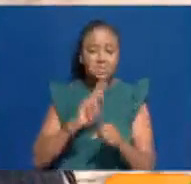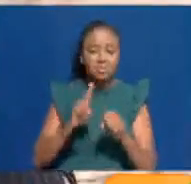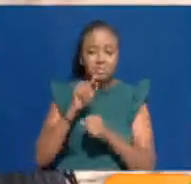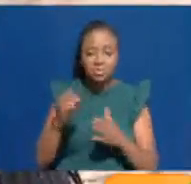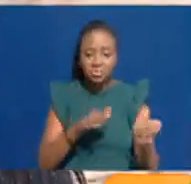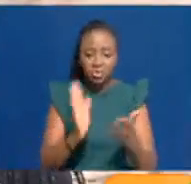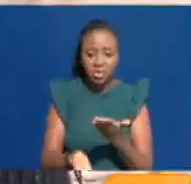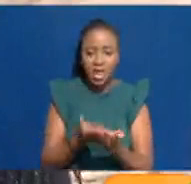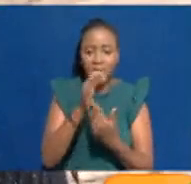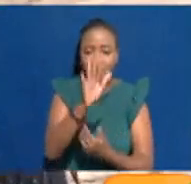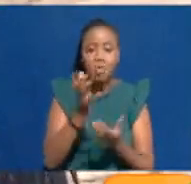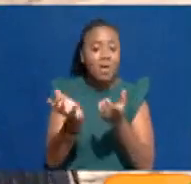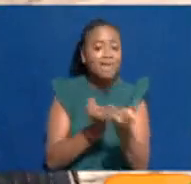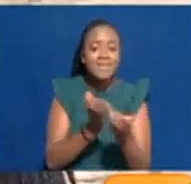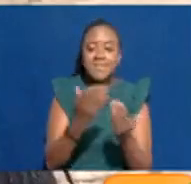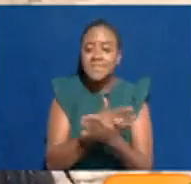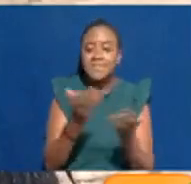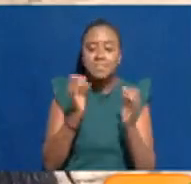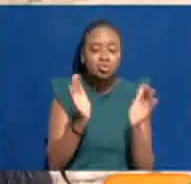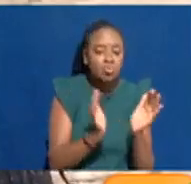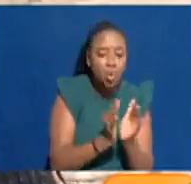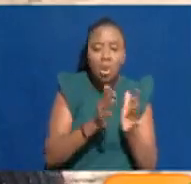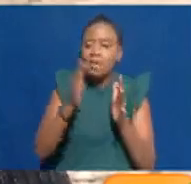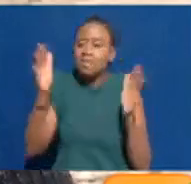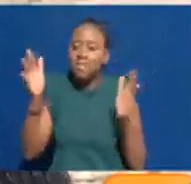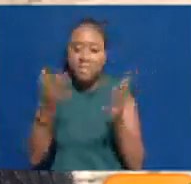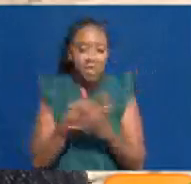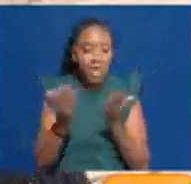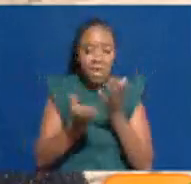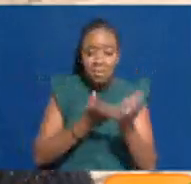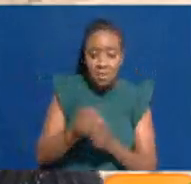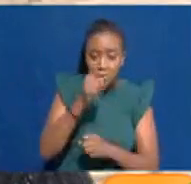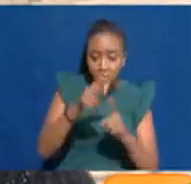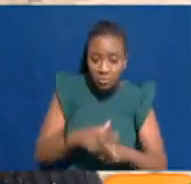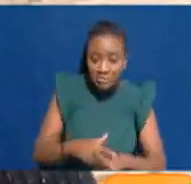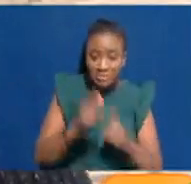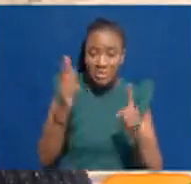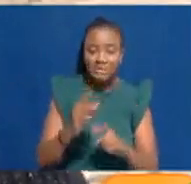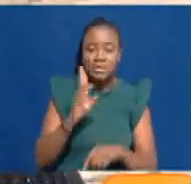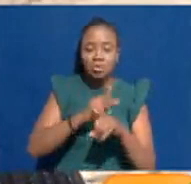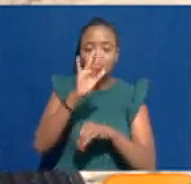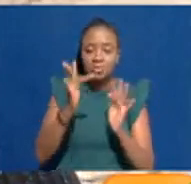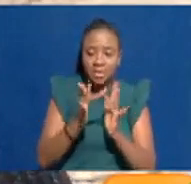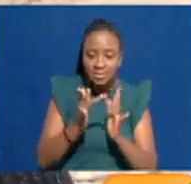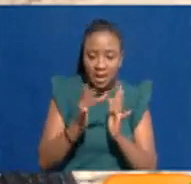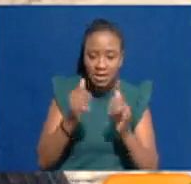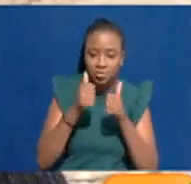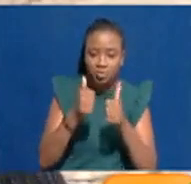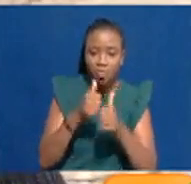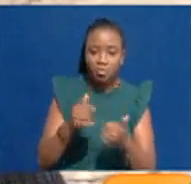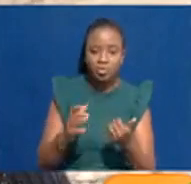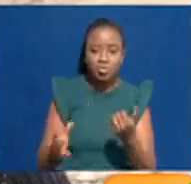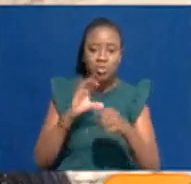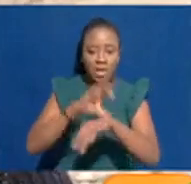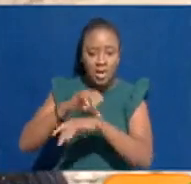economically. Anza biashara yako, iwapo iwe ndogo, iwe kubwa, biashara yenye utaanza. Na utumie mtandao wako vizuri kufikia watu